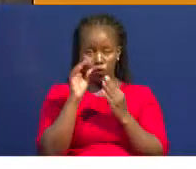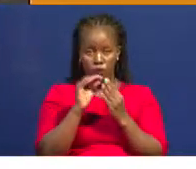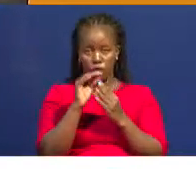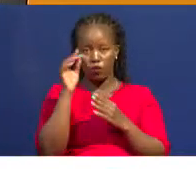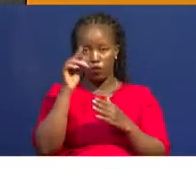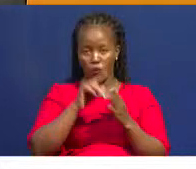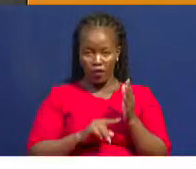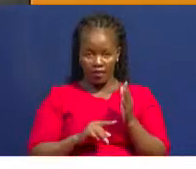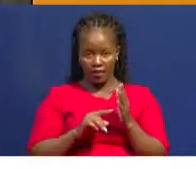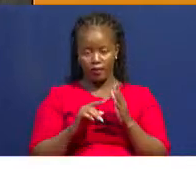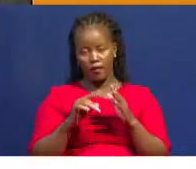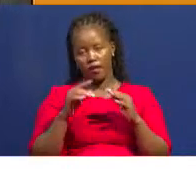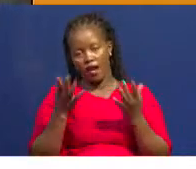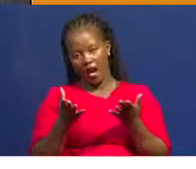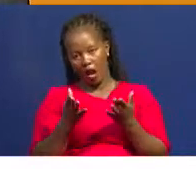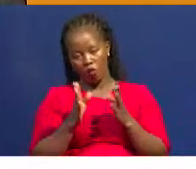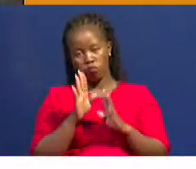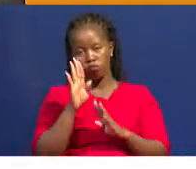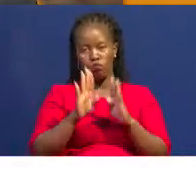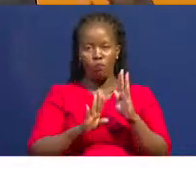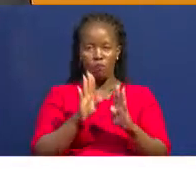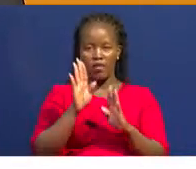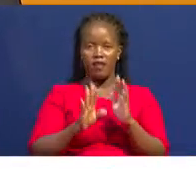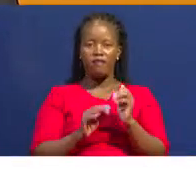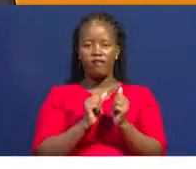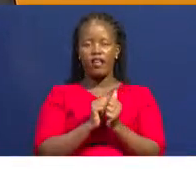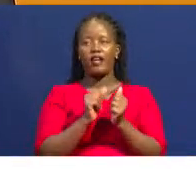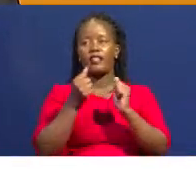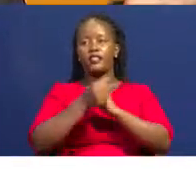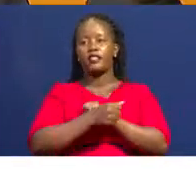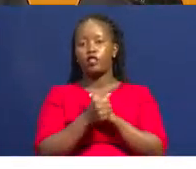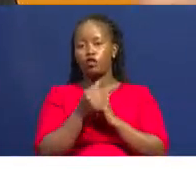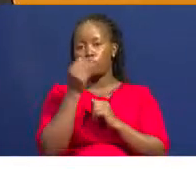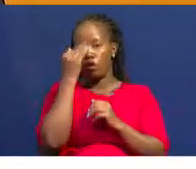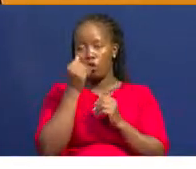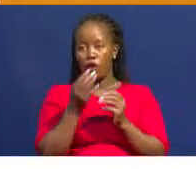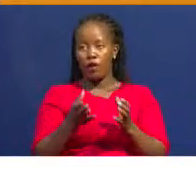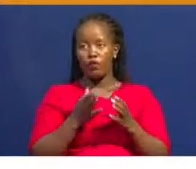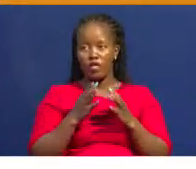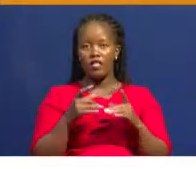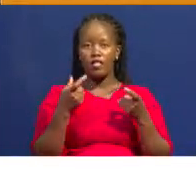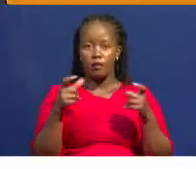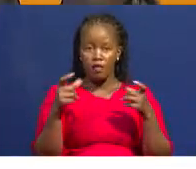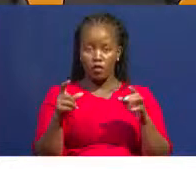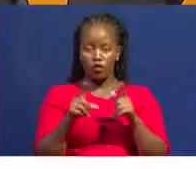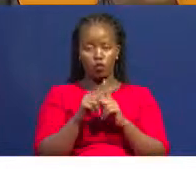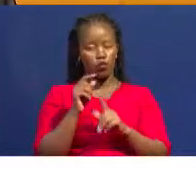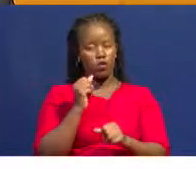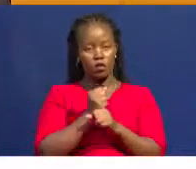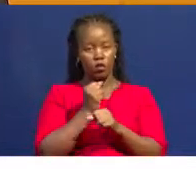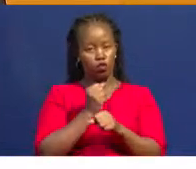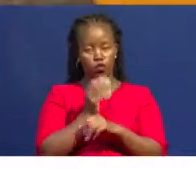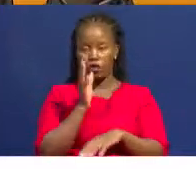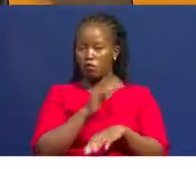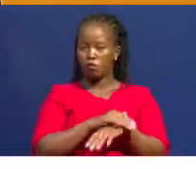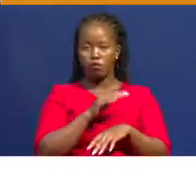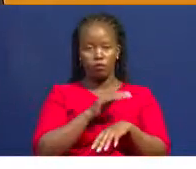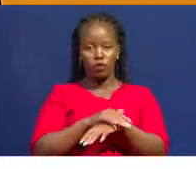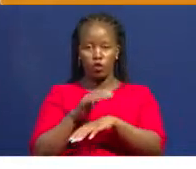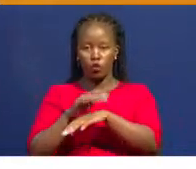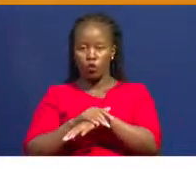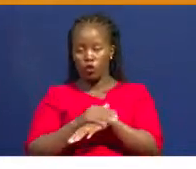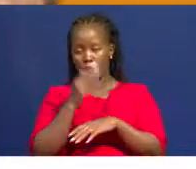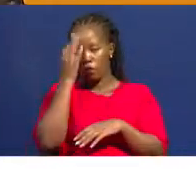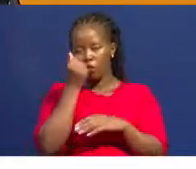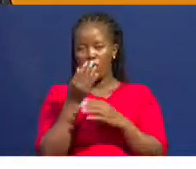behavior change. And that is where we now need media. And you are doing a commendable job because you are educating the